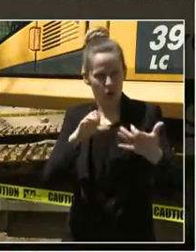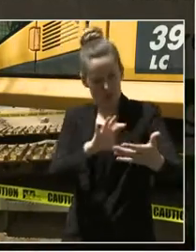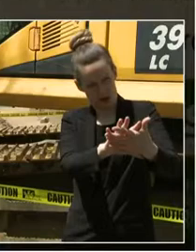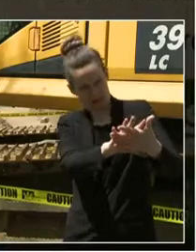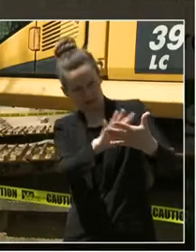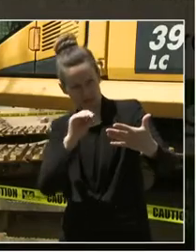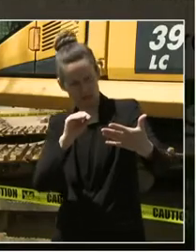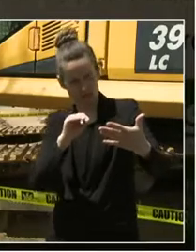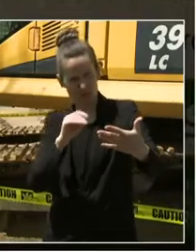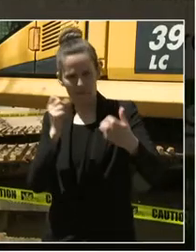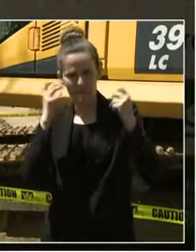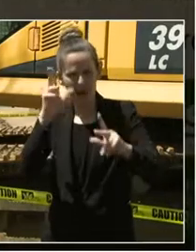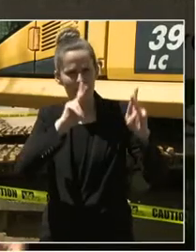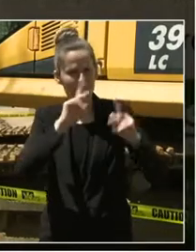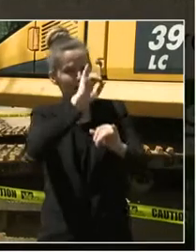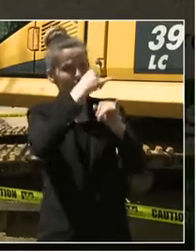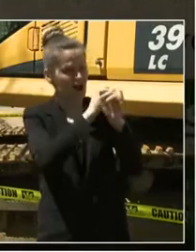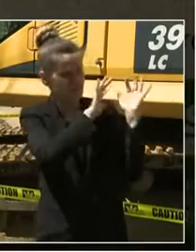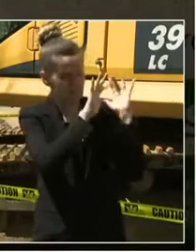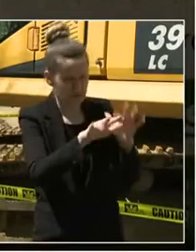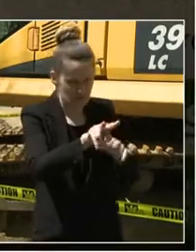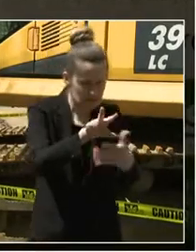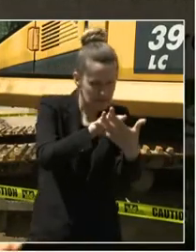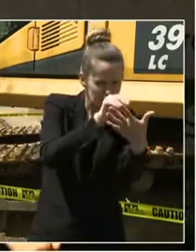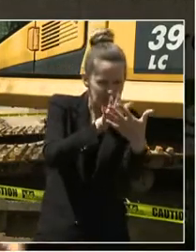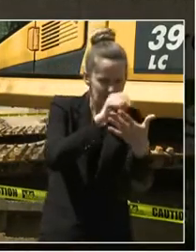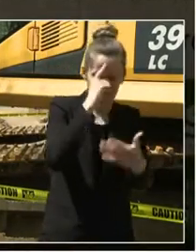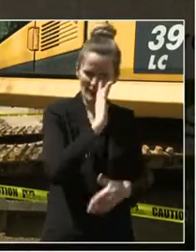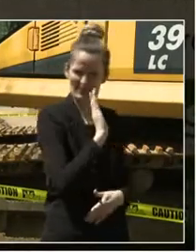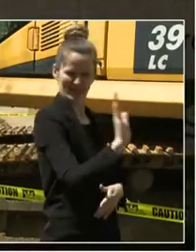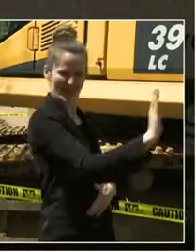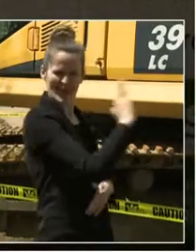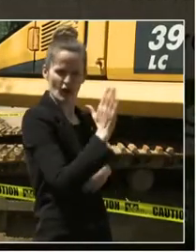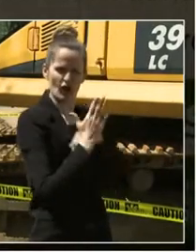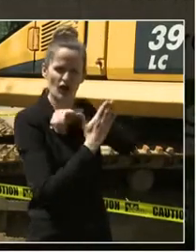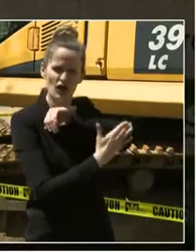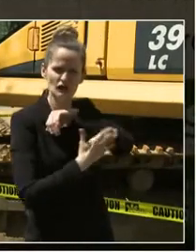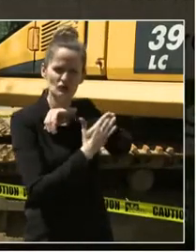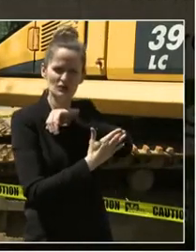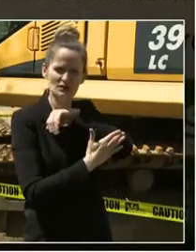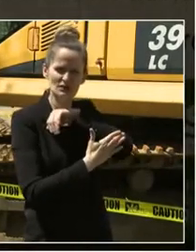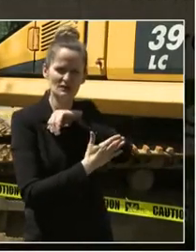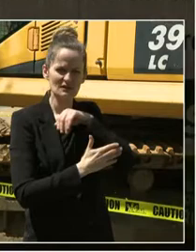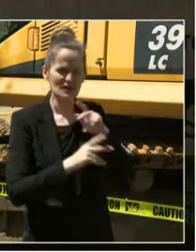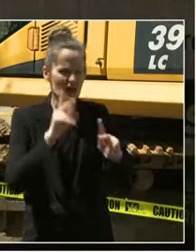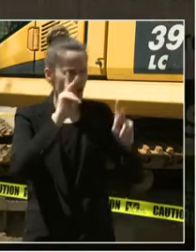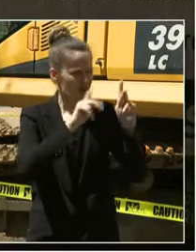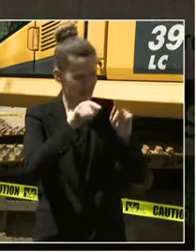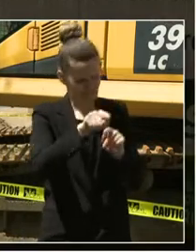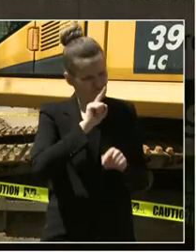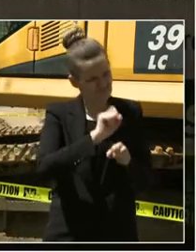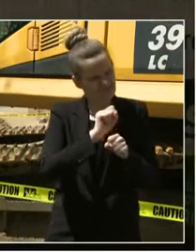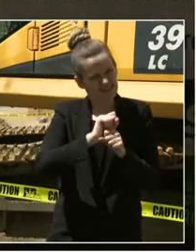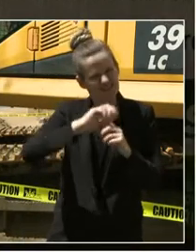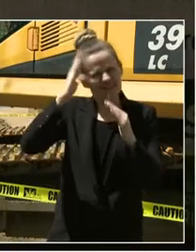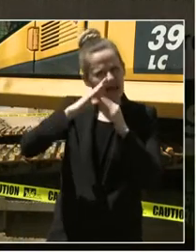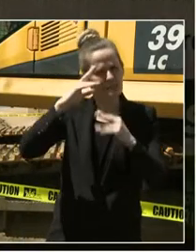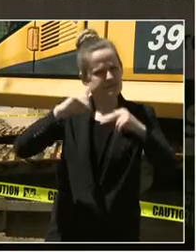Joy Evans Center, to now be of national acclaim, international acclaim and prominence. Do you all agree?